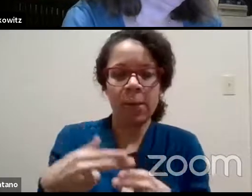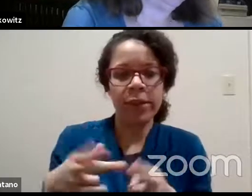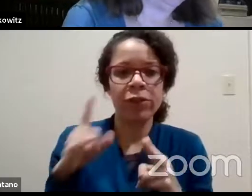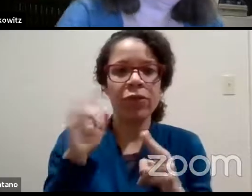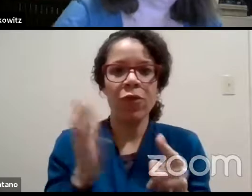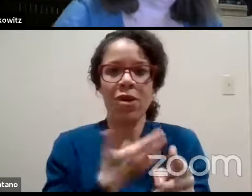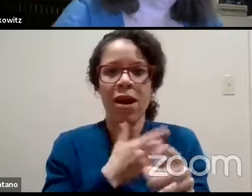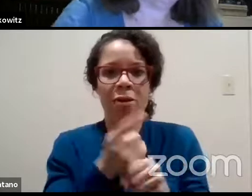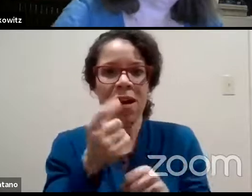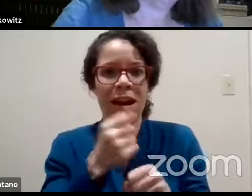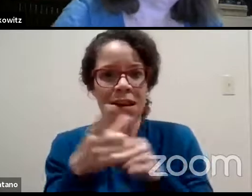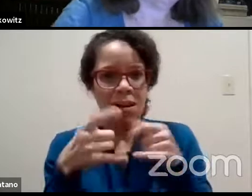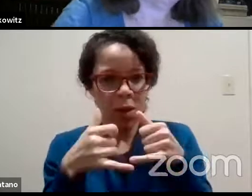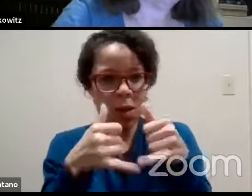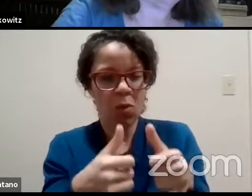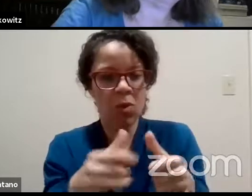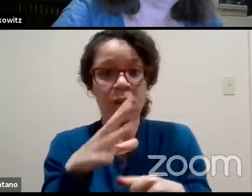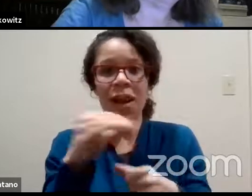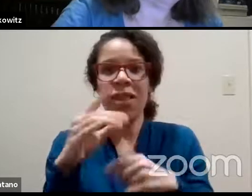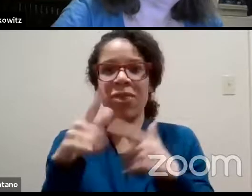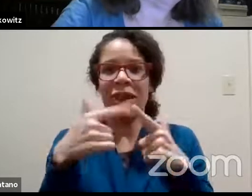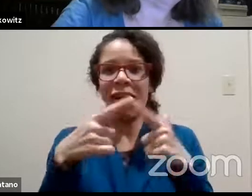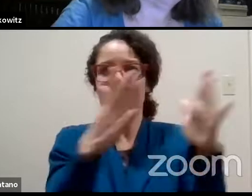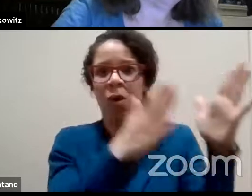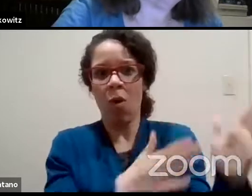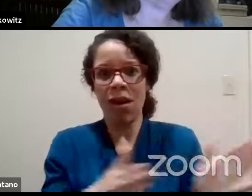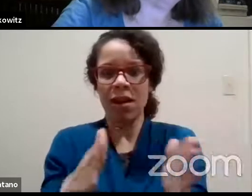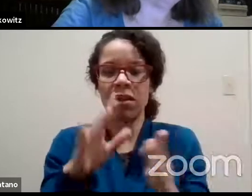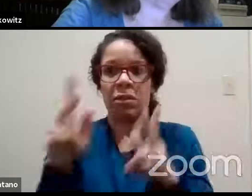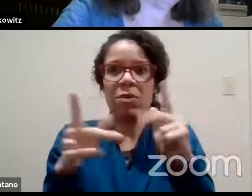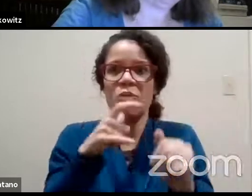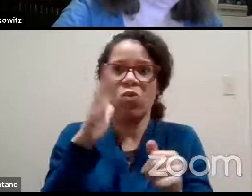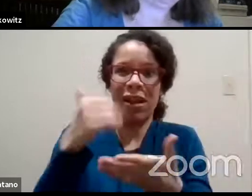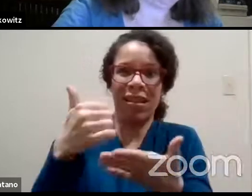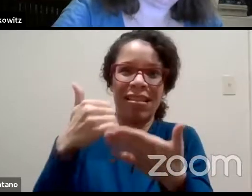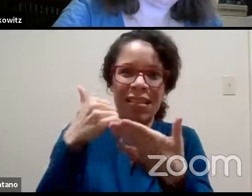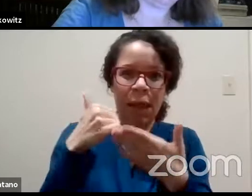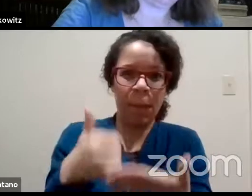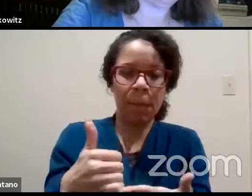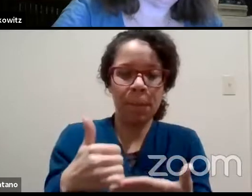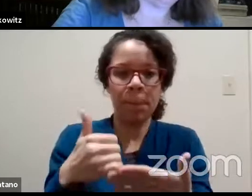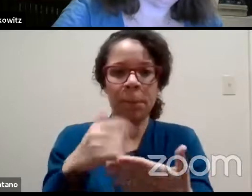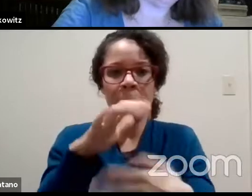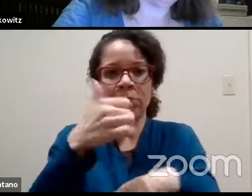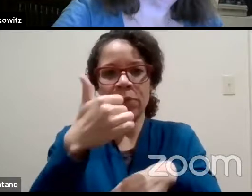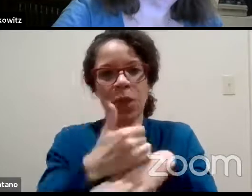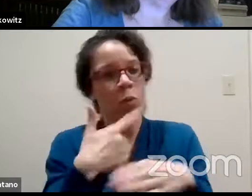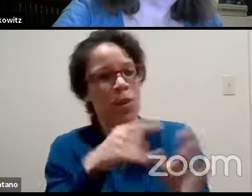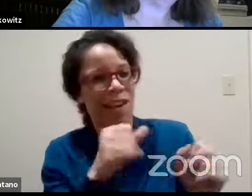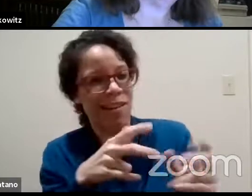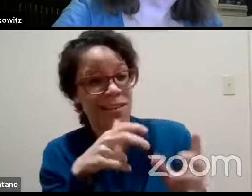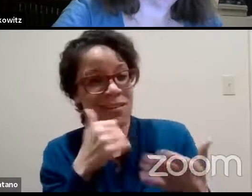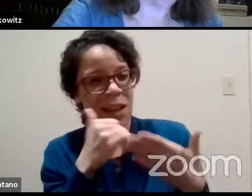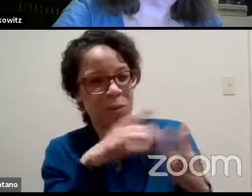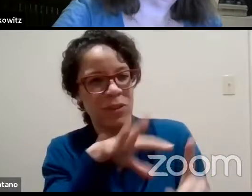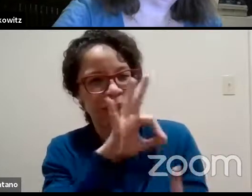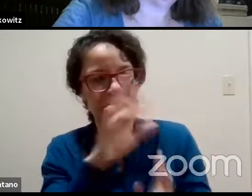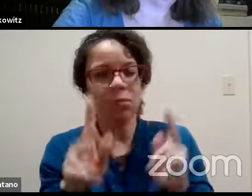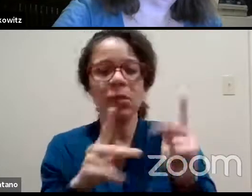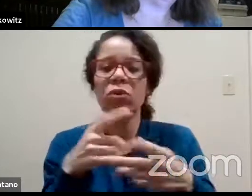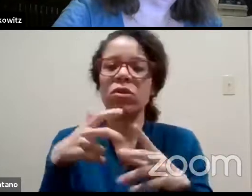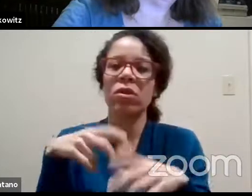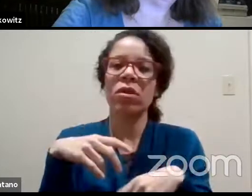and organizing people who will be helping you out, which we can help you find, people to help